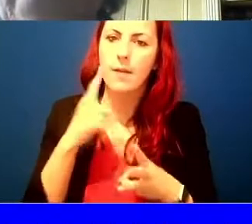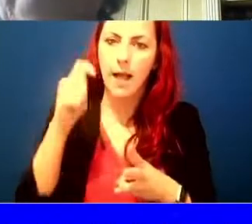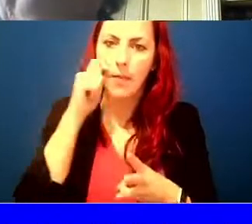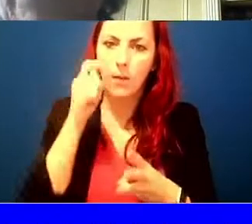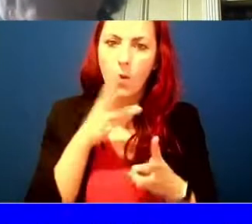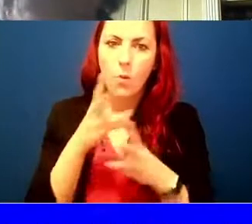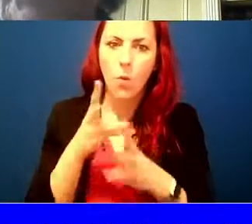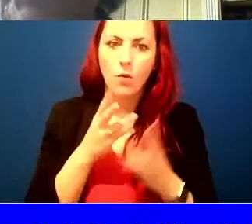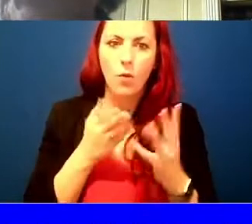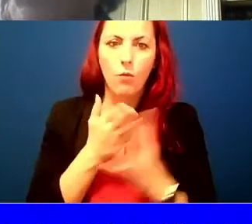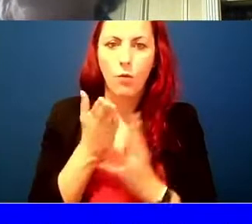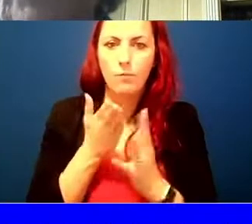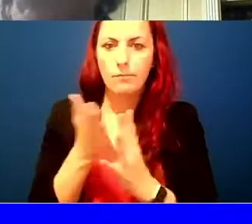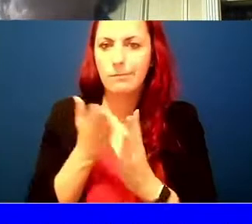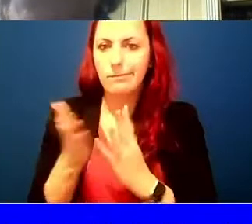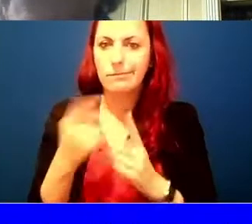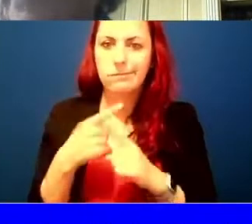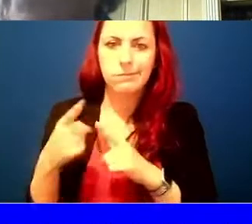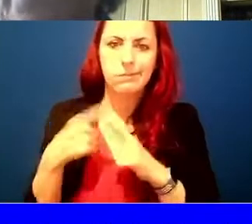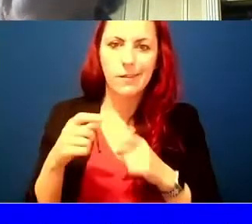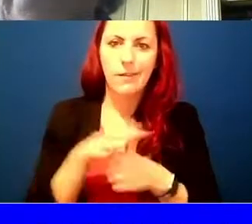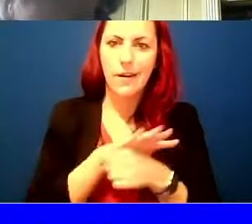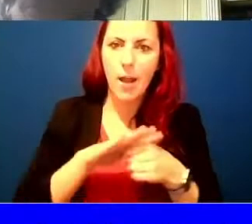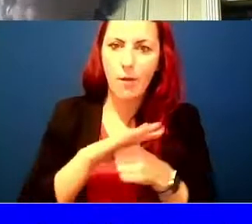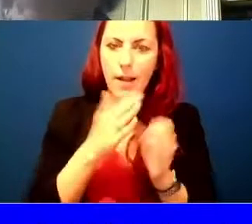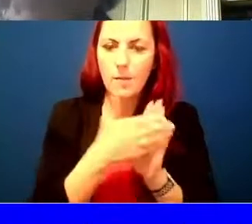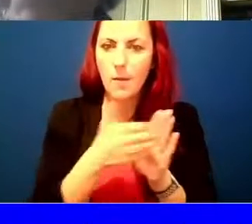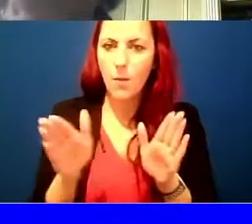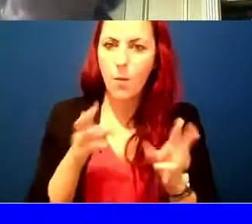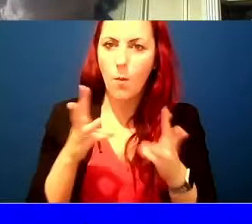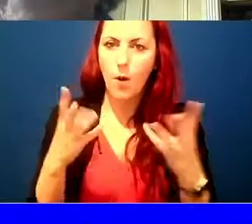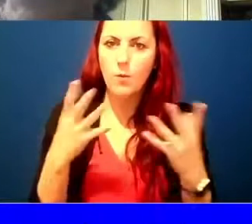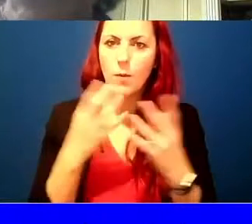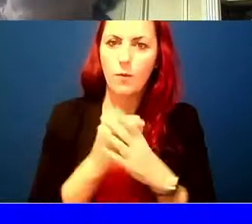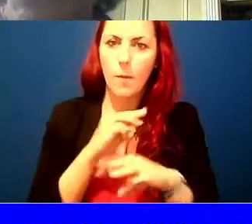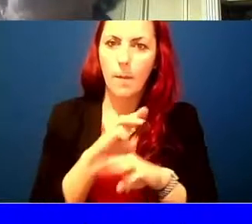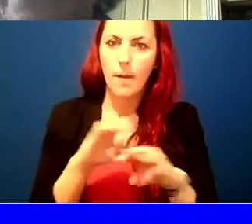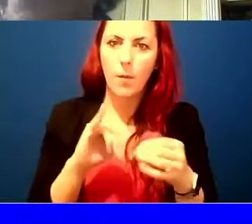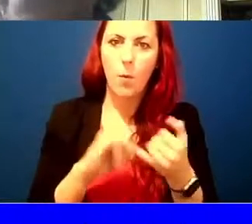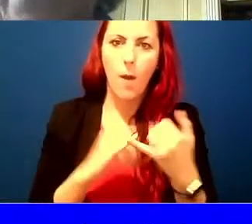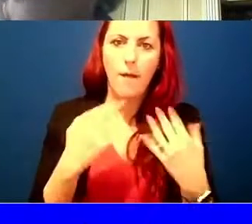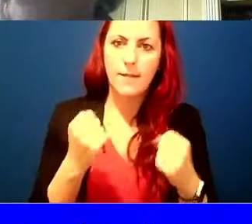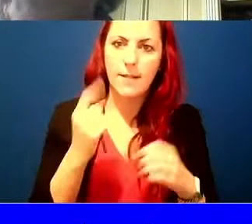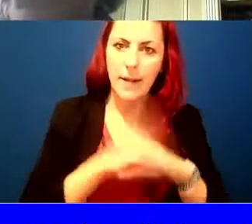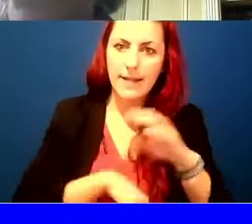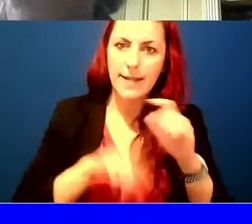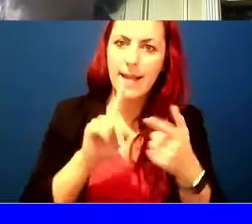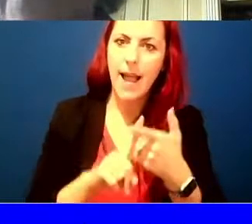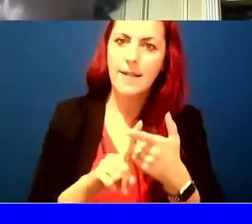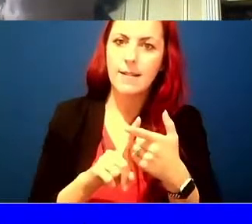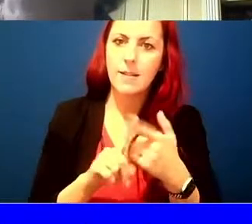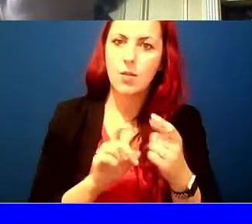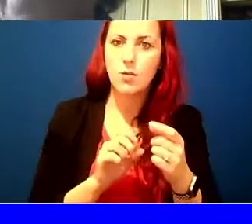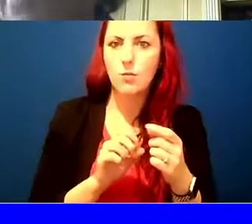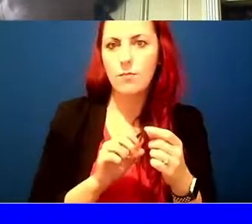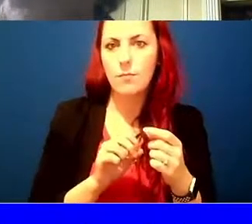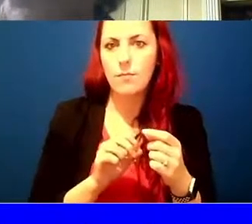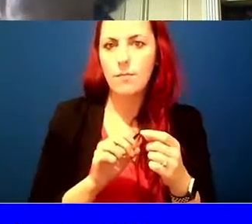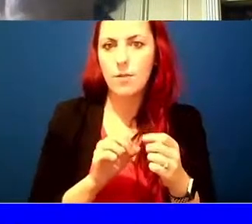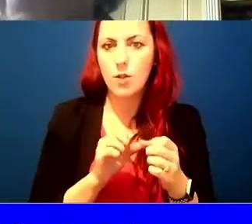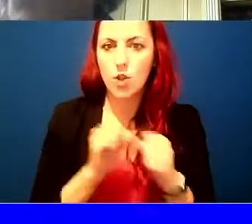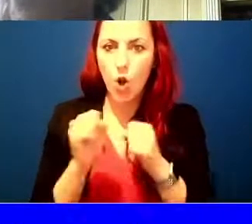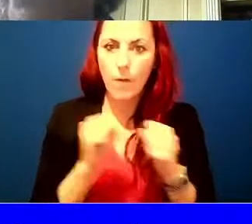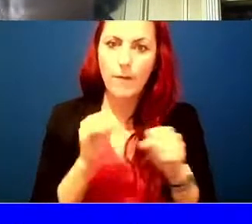spectrums in relation to working together for people with disabilities and indeed for people who are at risk.